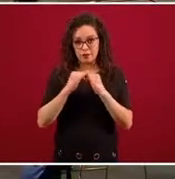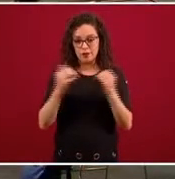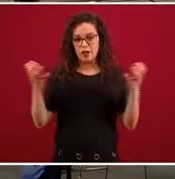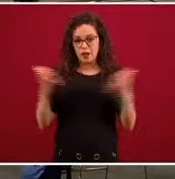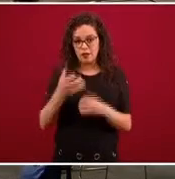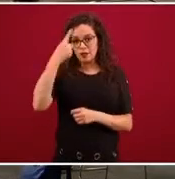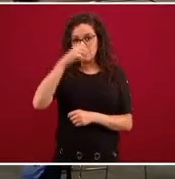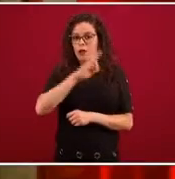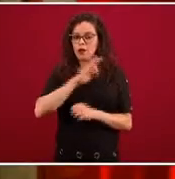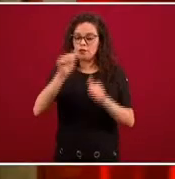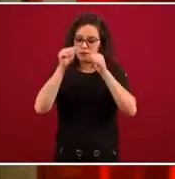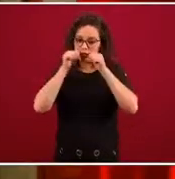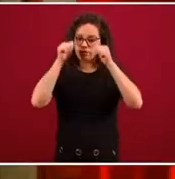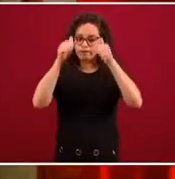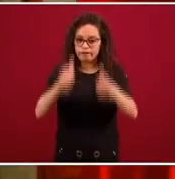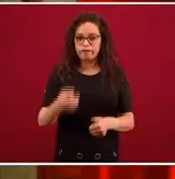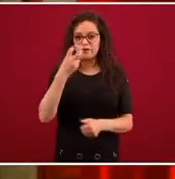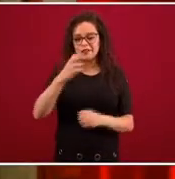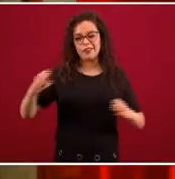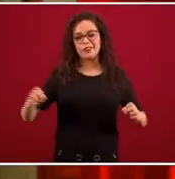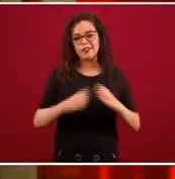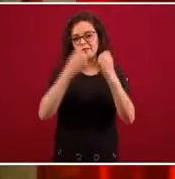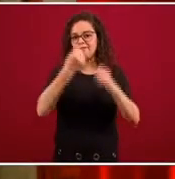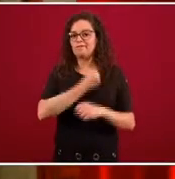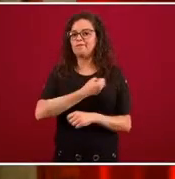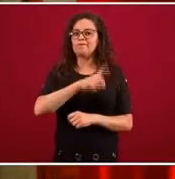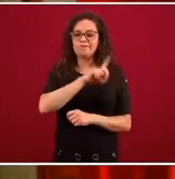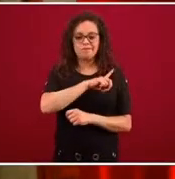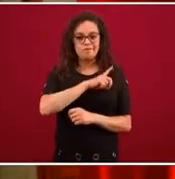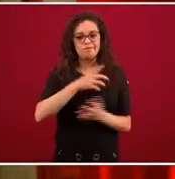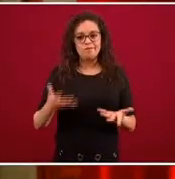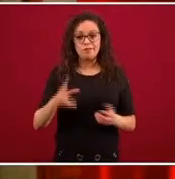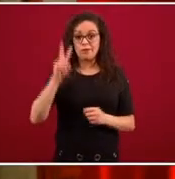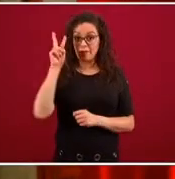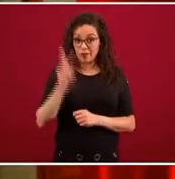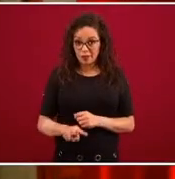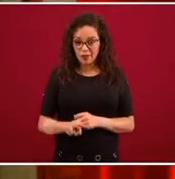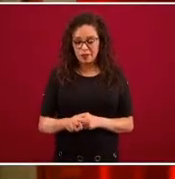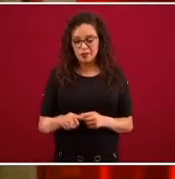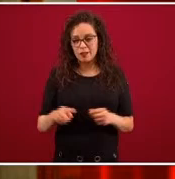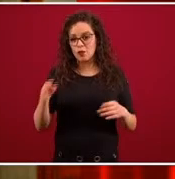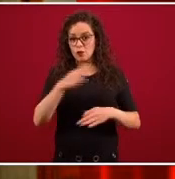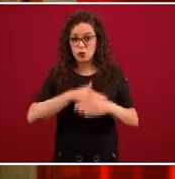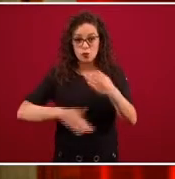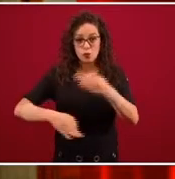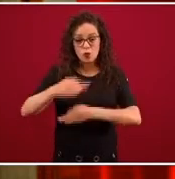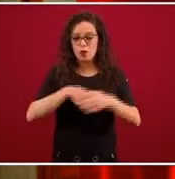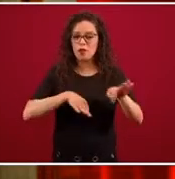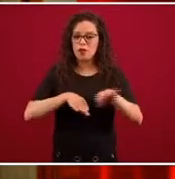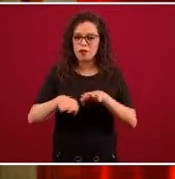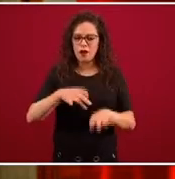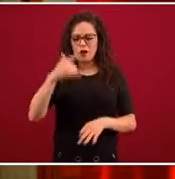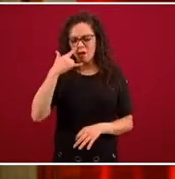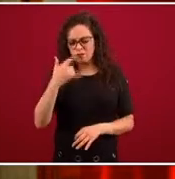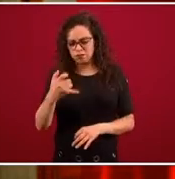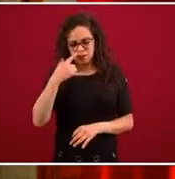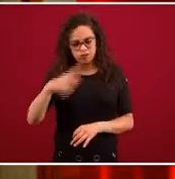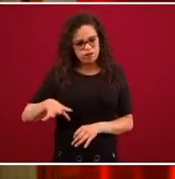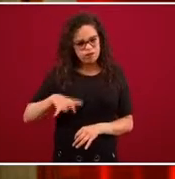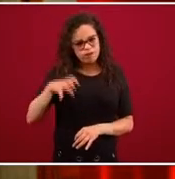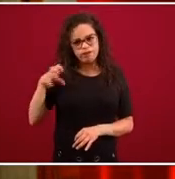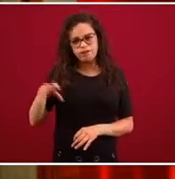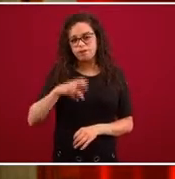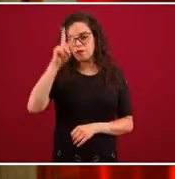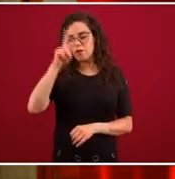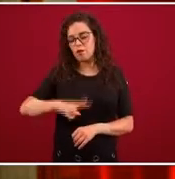this contingency. And we're convinced that everything that we're doing and all the efforts that we're putting in,